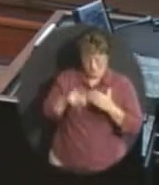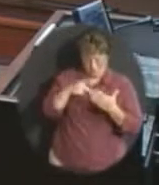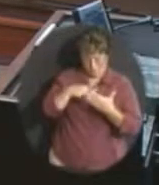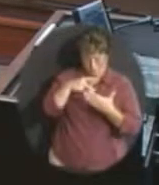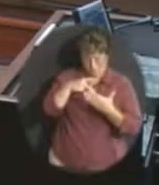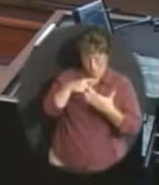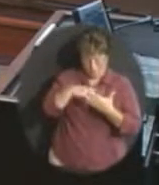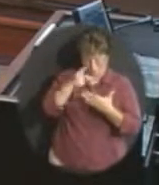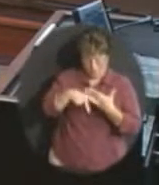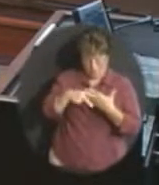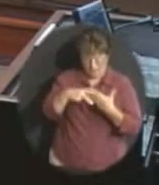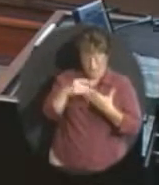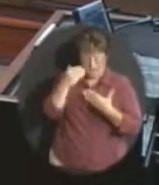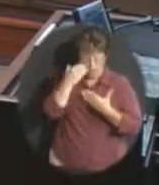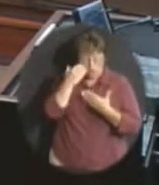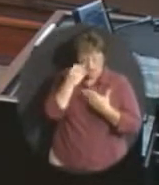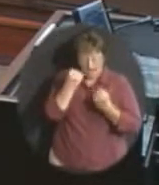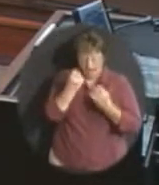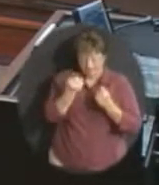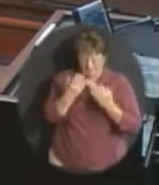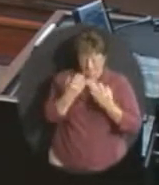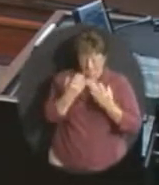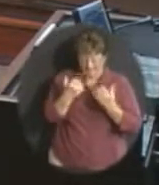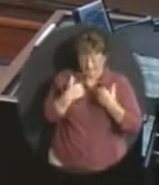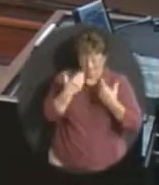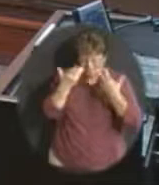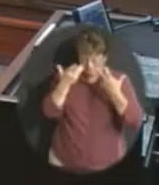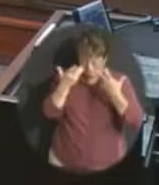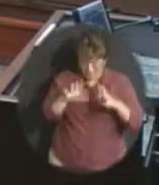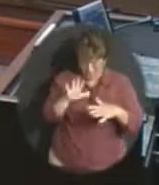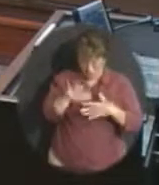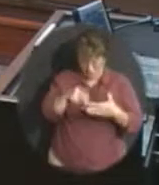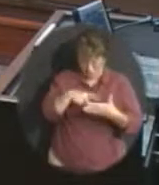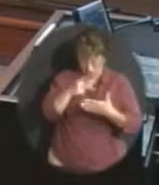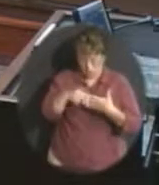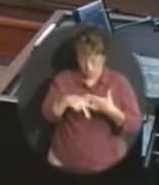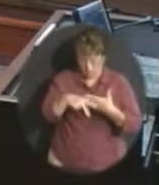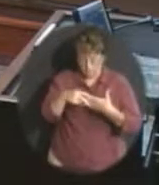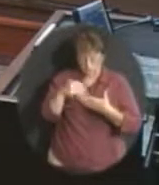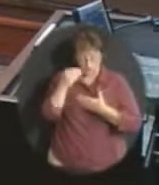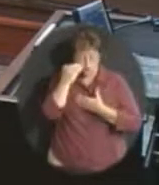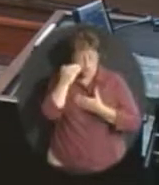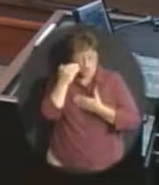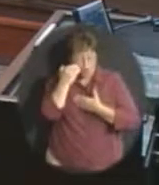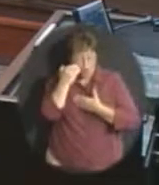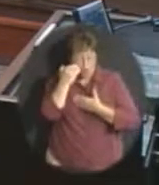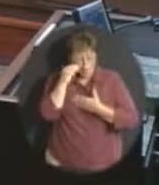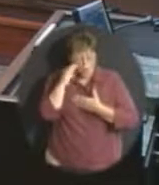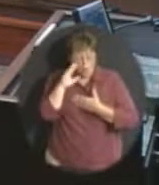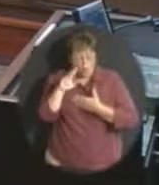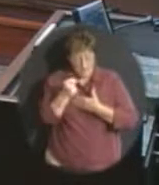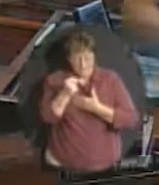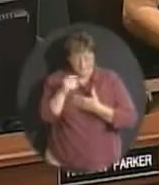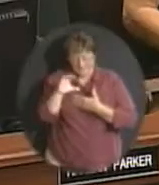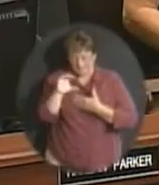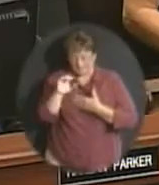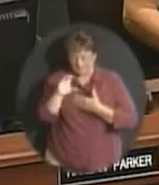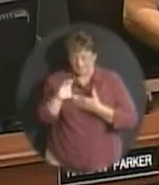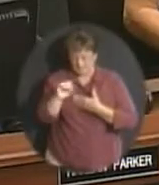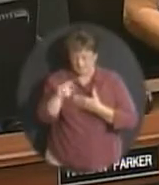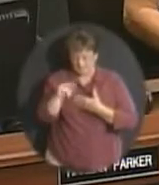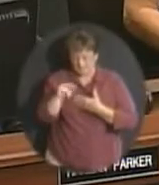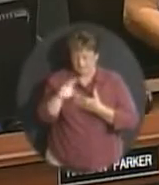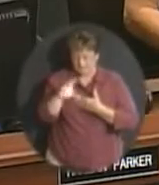the concussion program, and what kind of follow-up we're going to do to encourage student athletes who didn't do that to do that, and is there